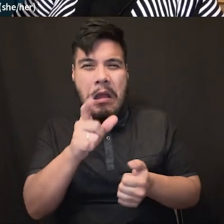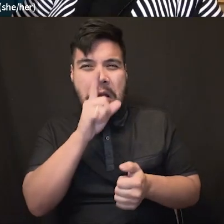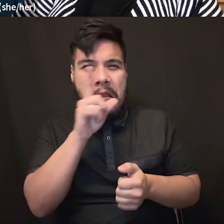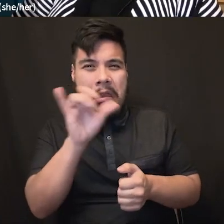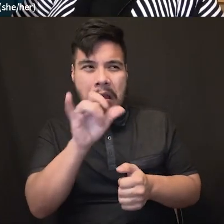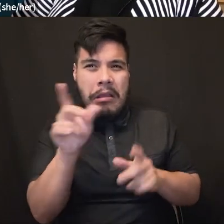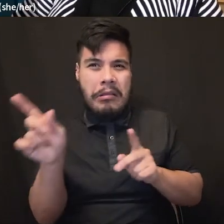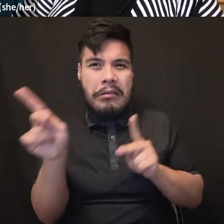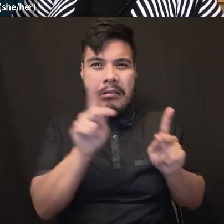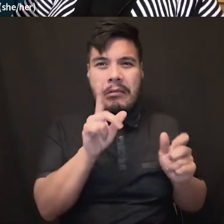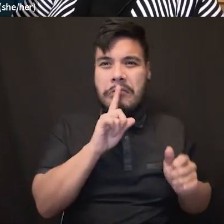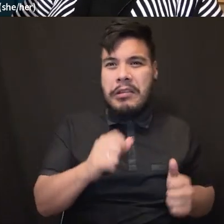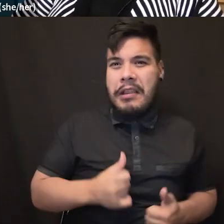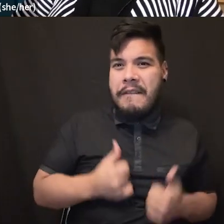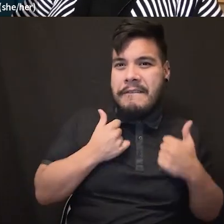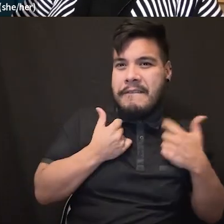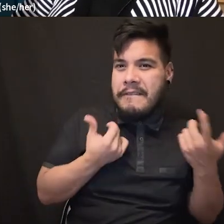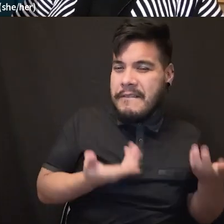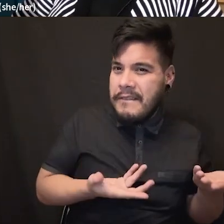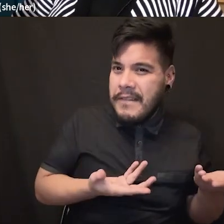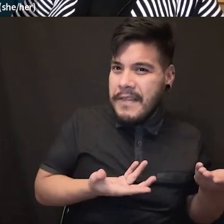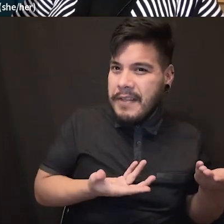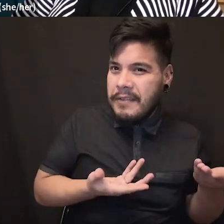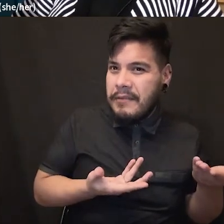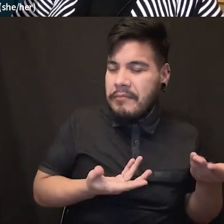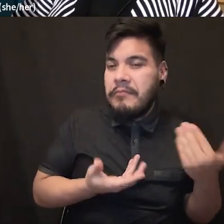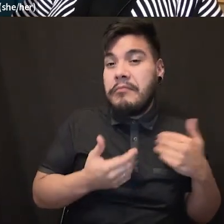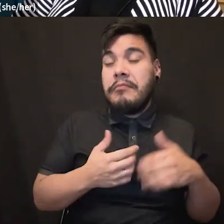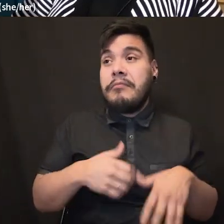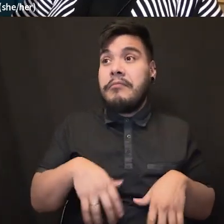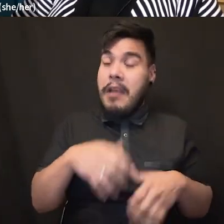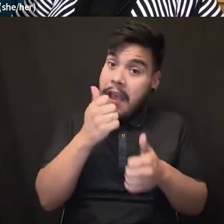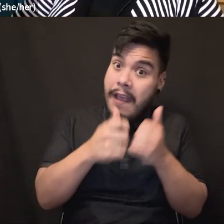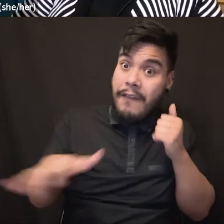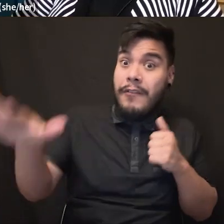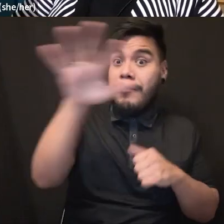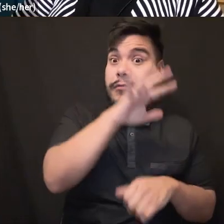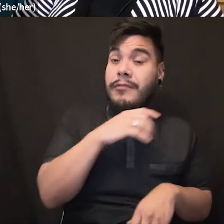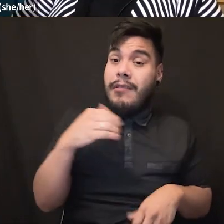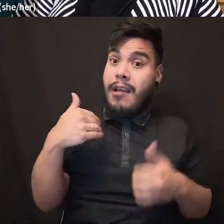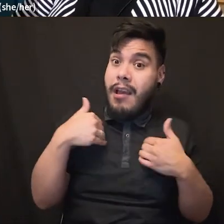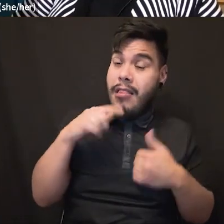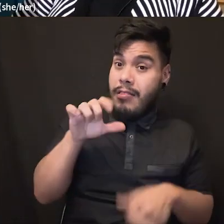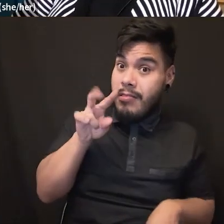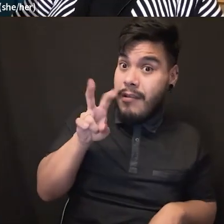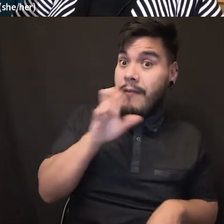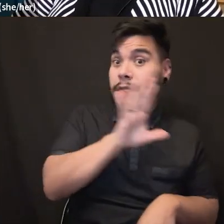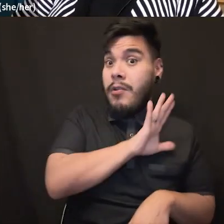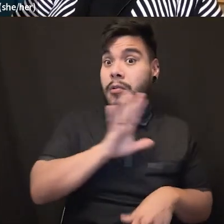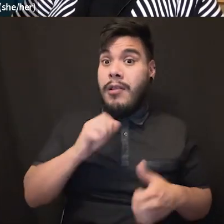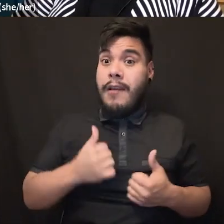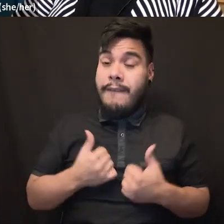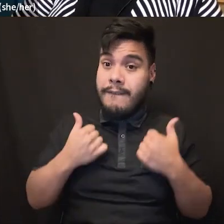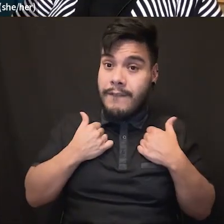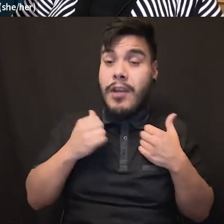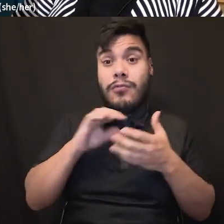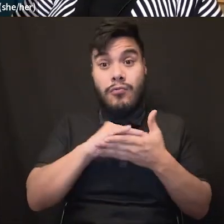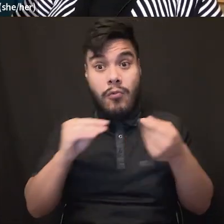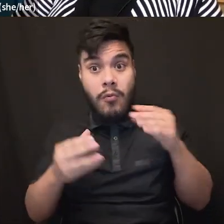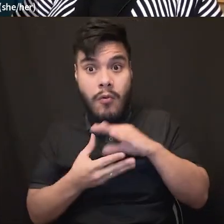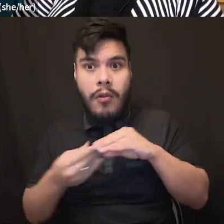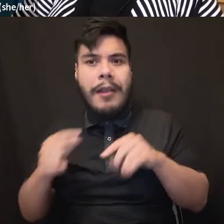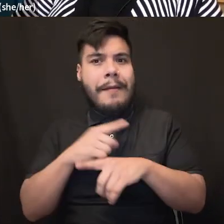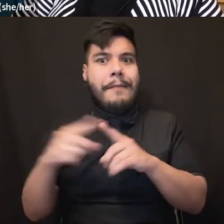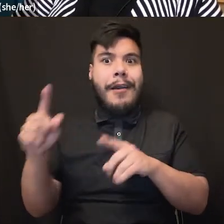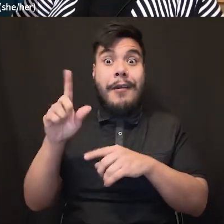everybody in reality has love in their life and has a love story, right? But if you're being